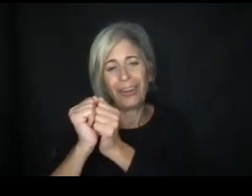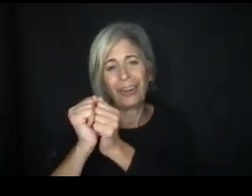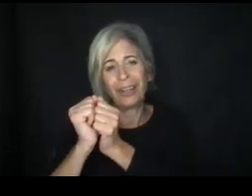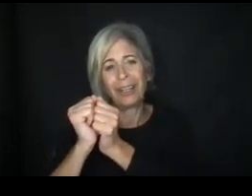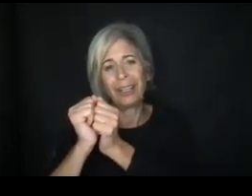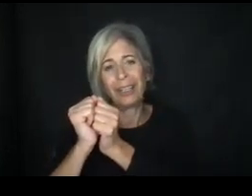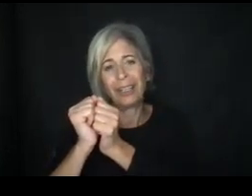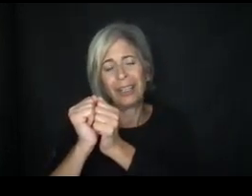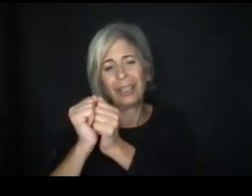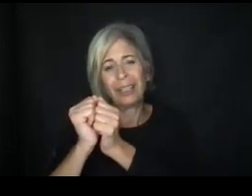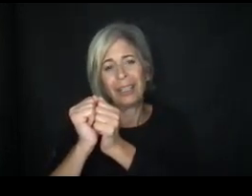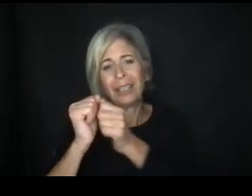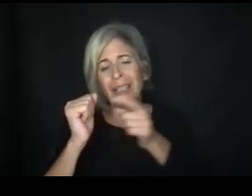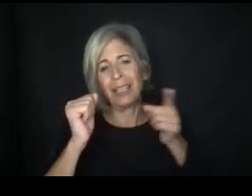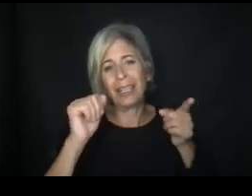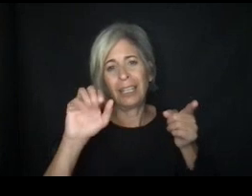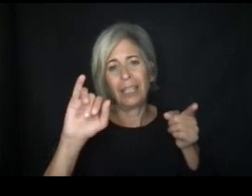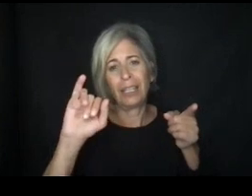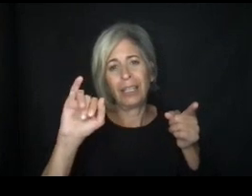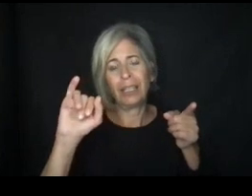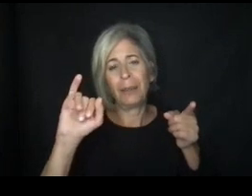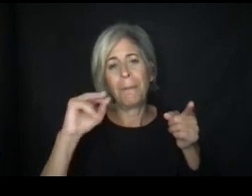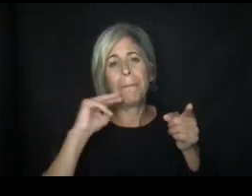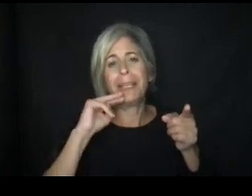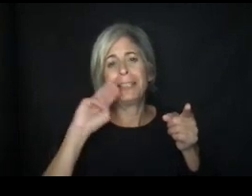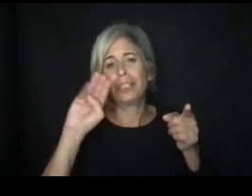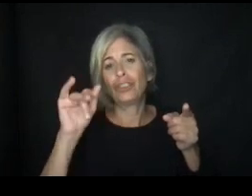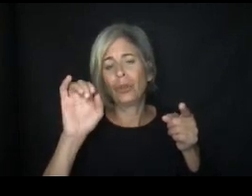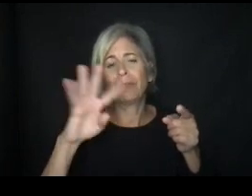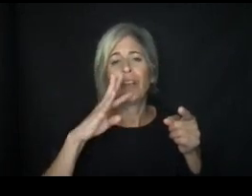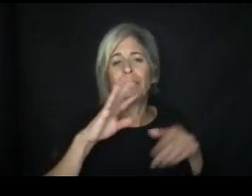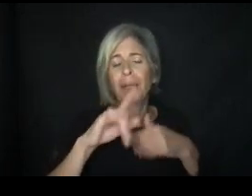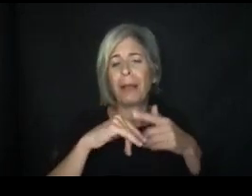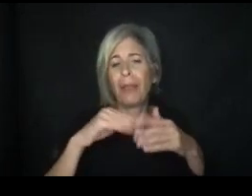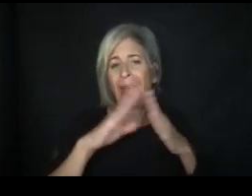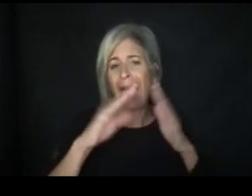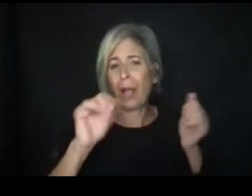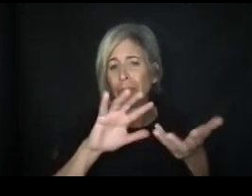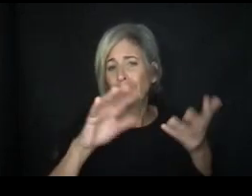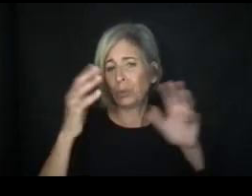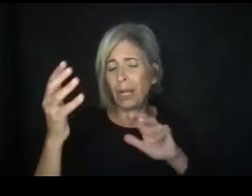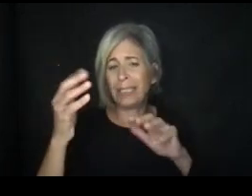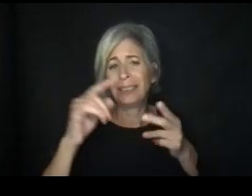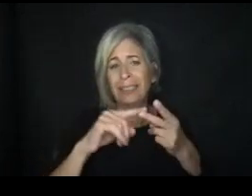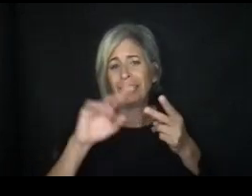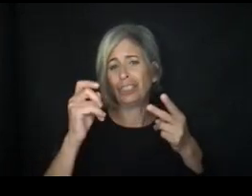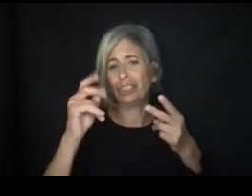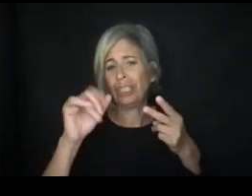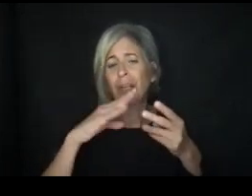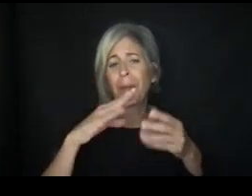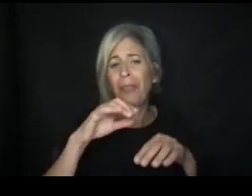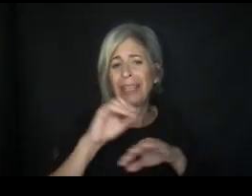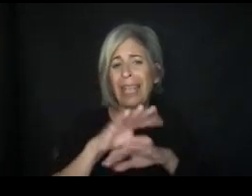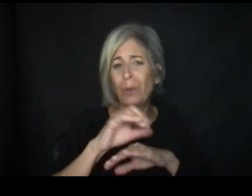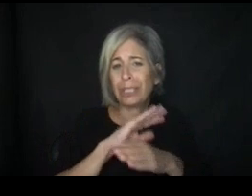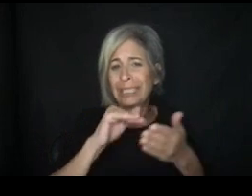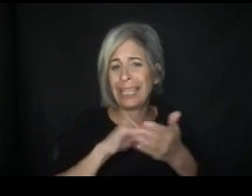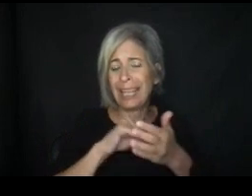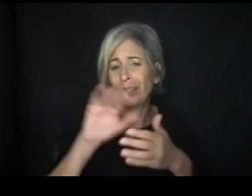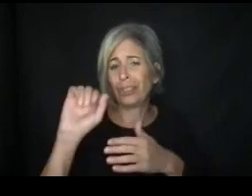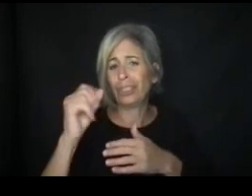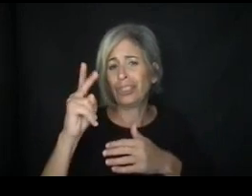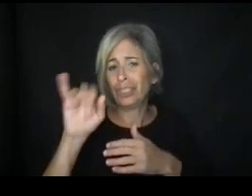Ms. Katura Joseph mentioned the housing crisis. Sheila mentioned Trinity Counseling Center. Sherry mentioned